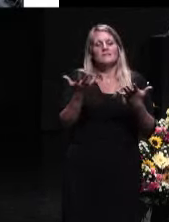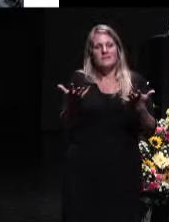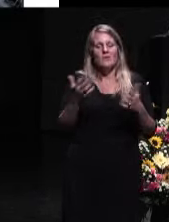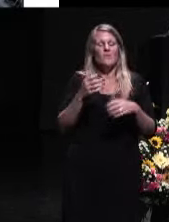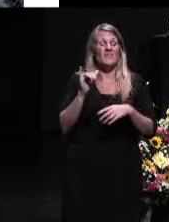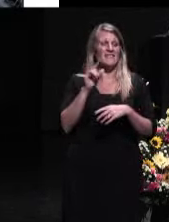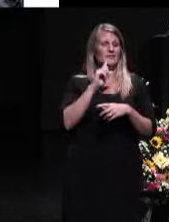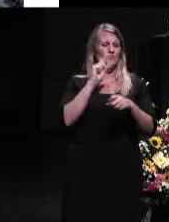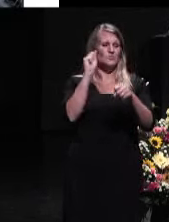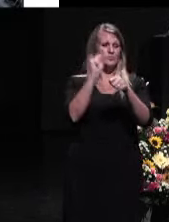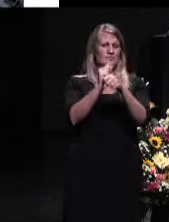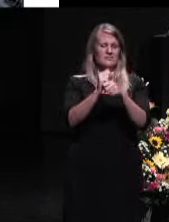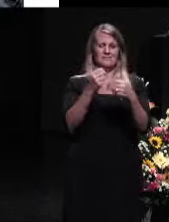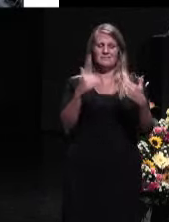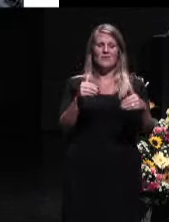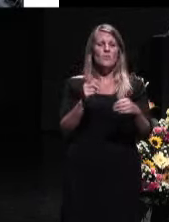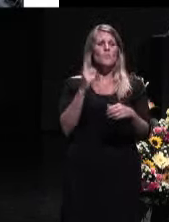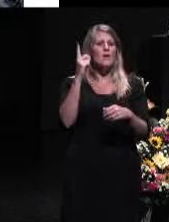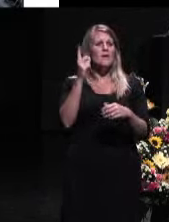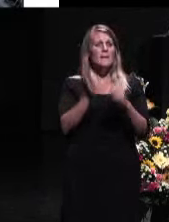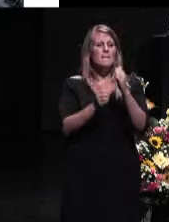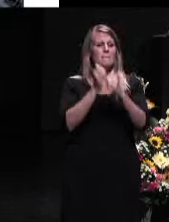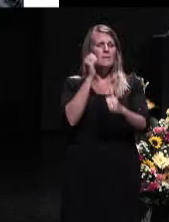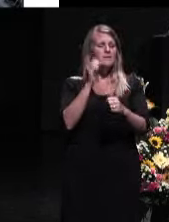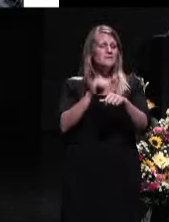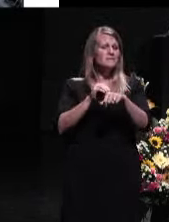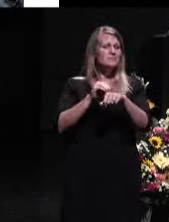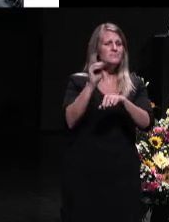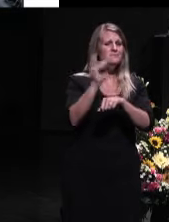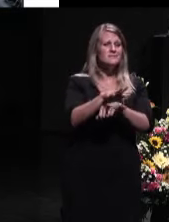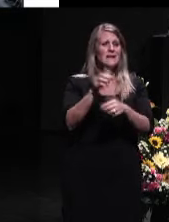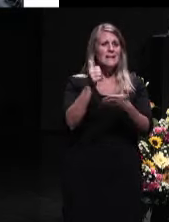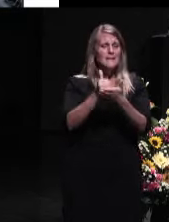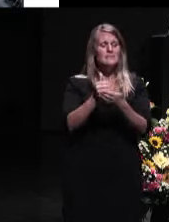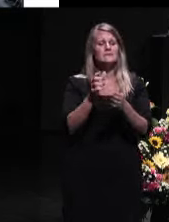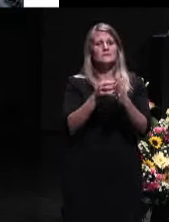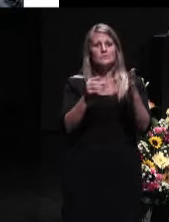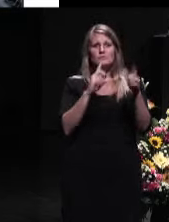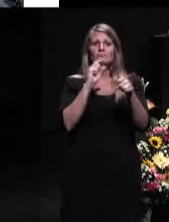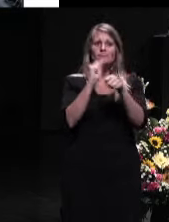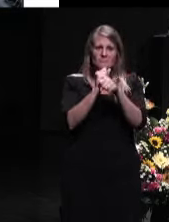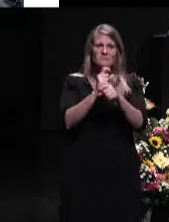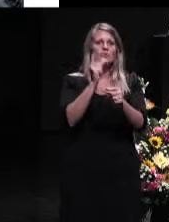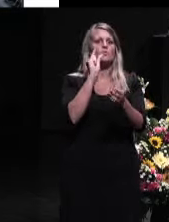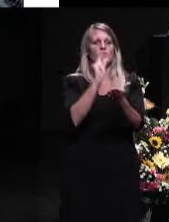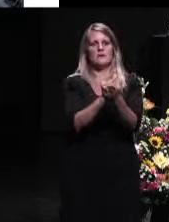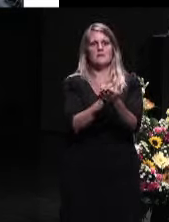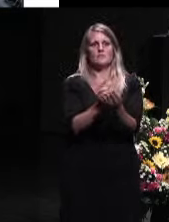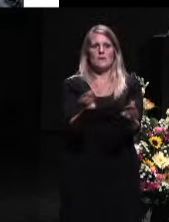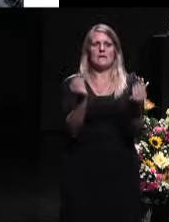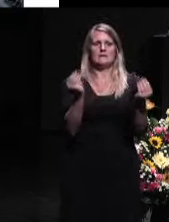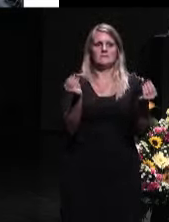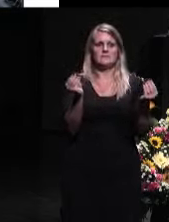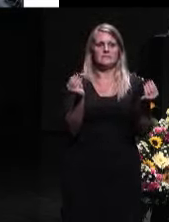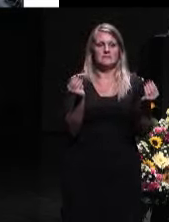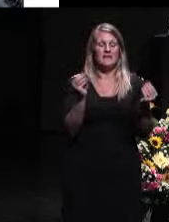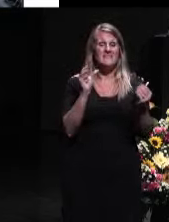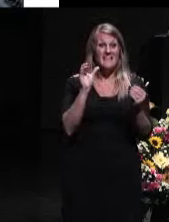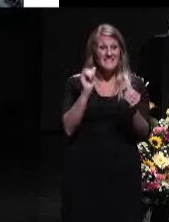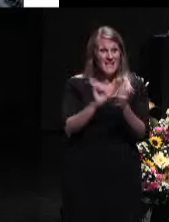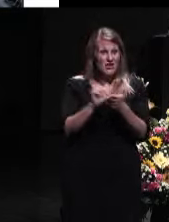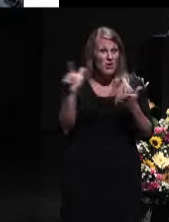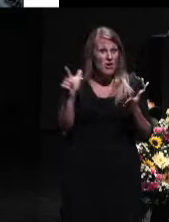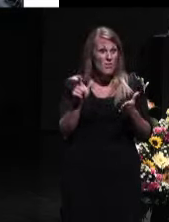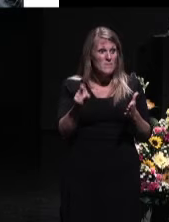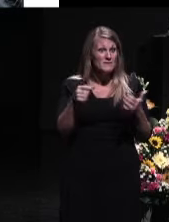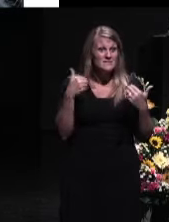is truly one of the transformative effects for helping with graduation, getting students through. Is it enough? No. We